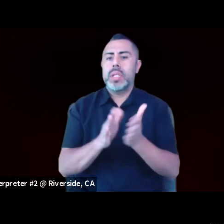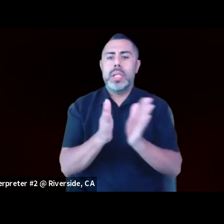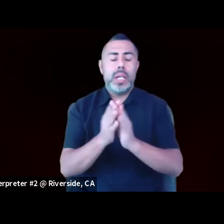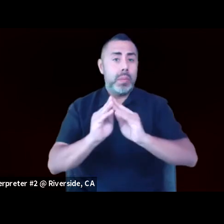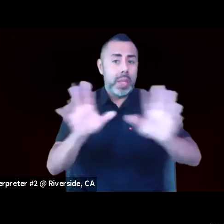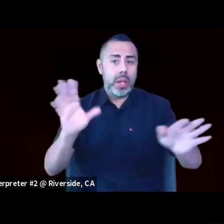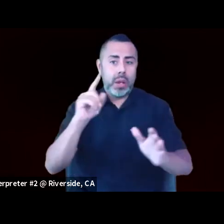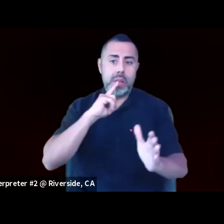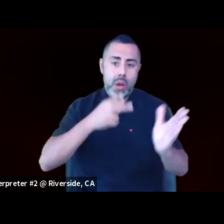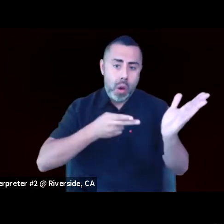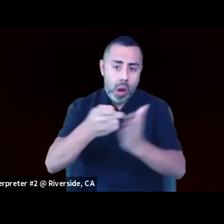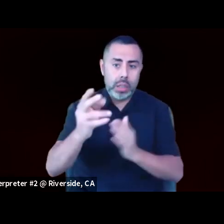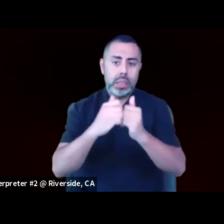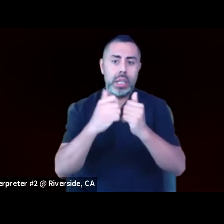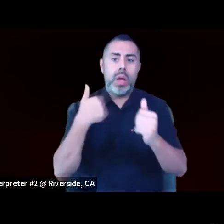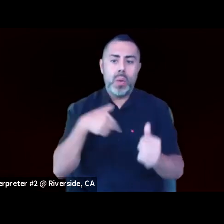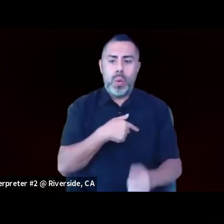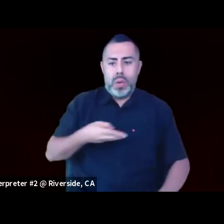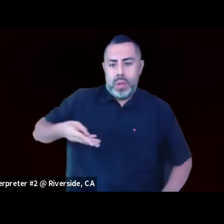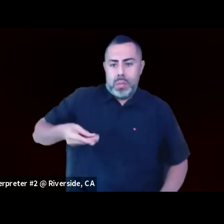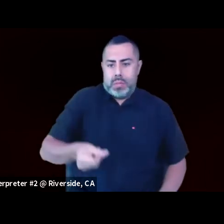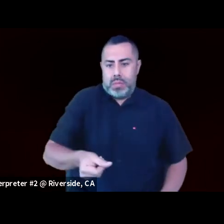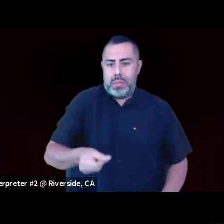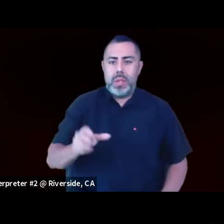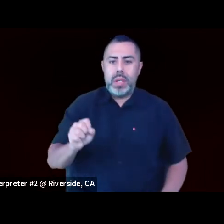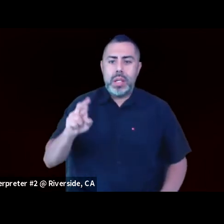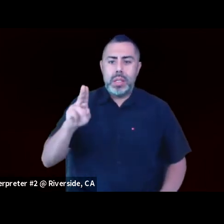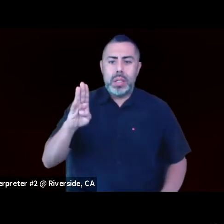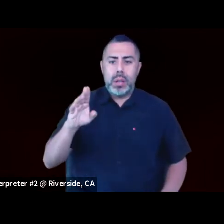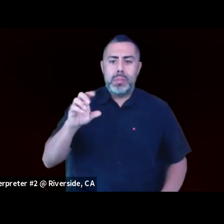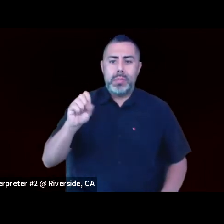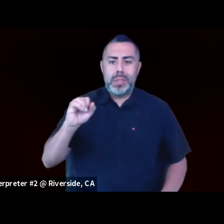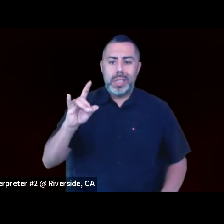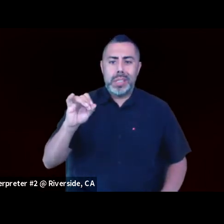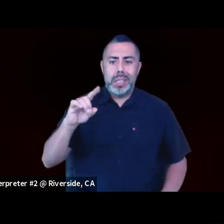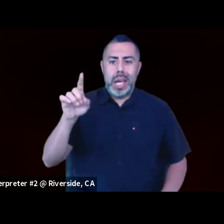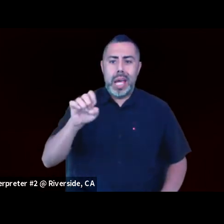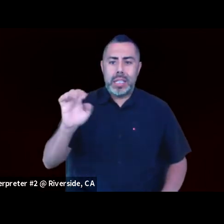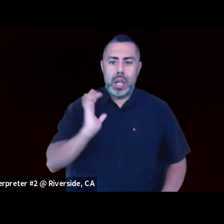are subsidizing our work and making our lives work financially.